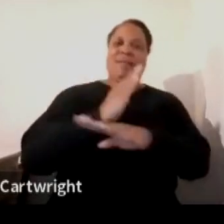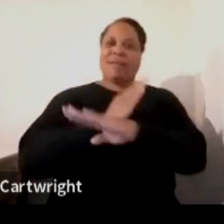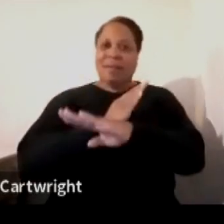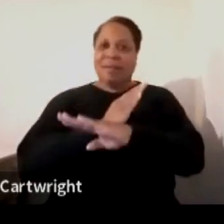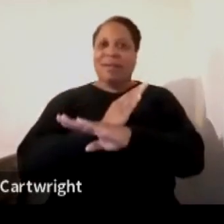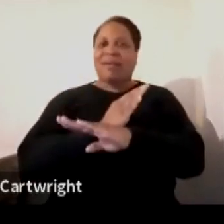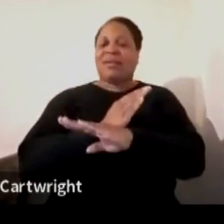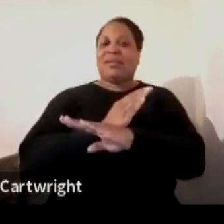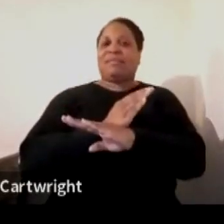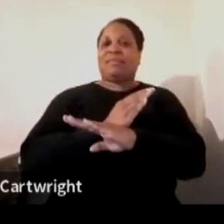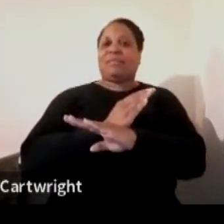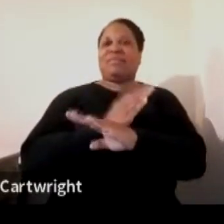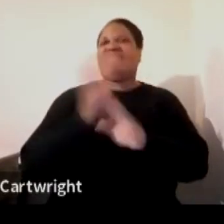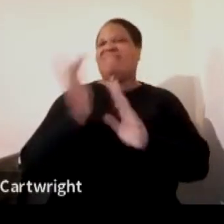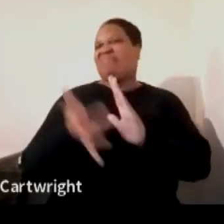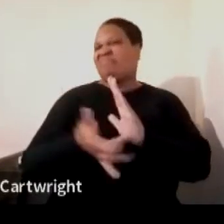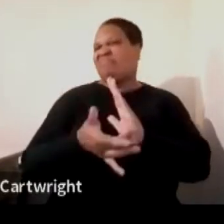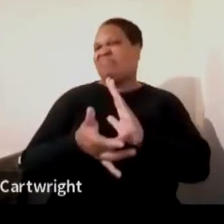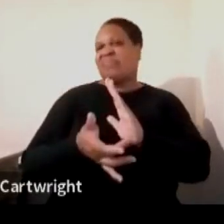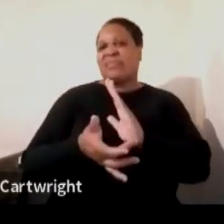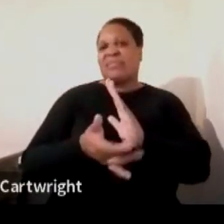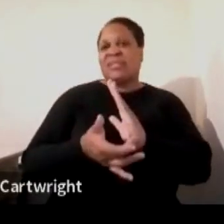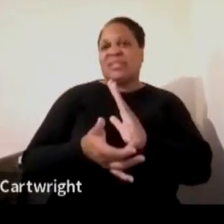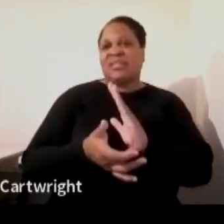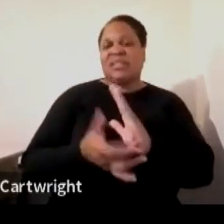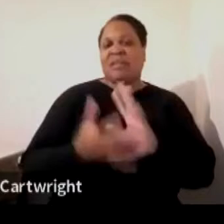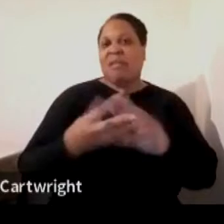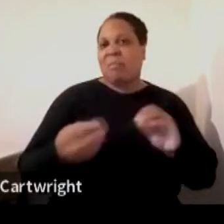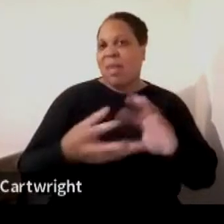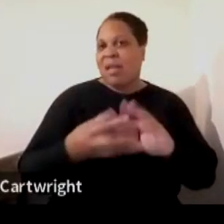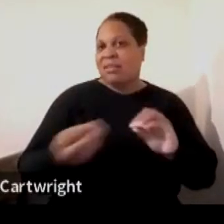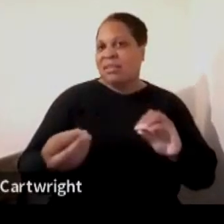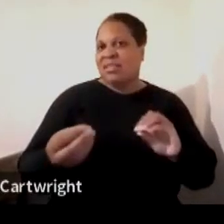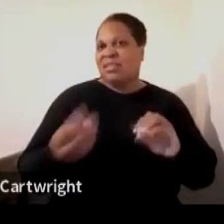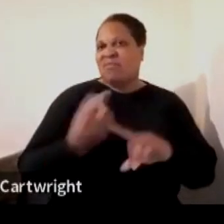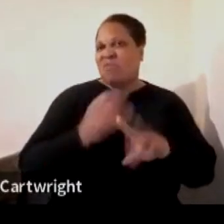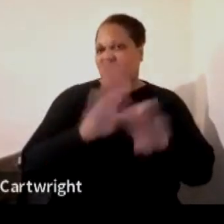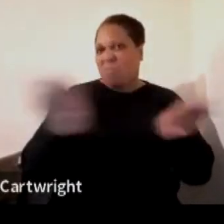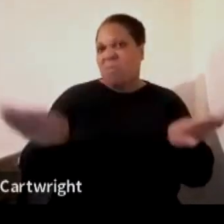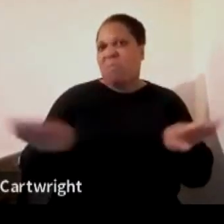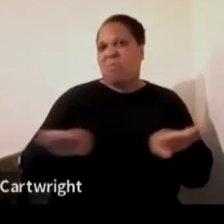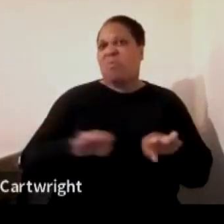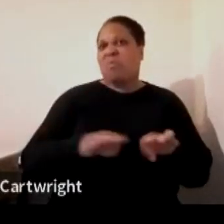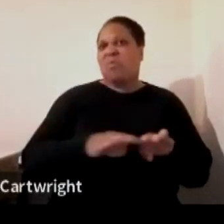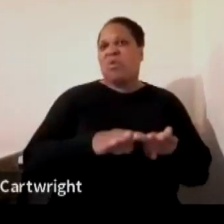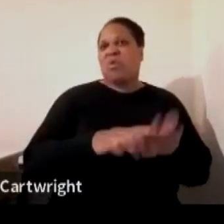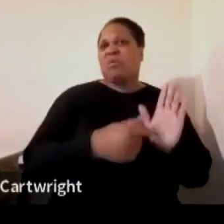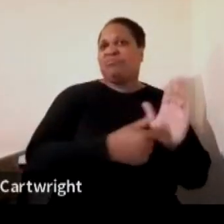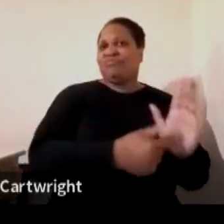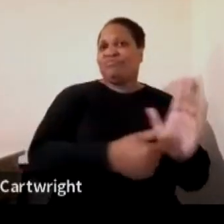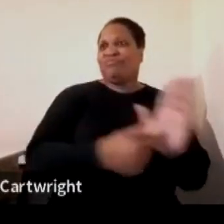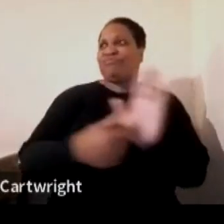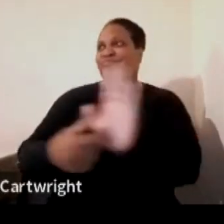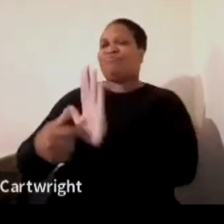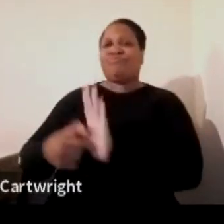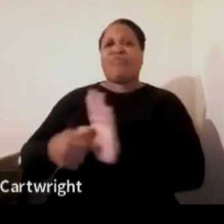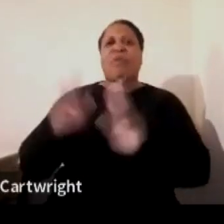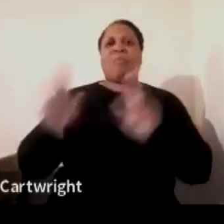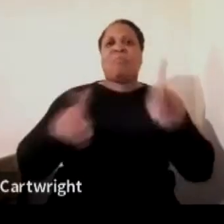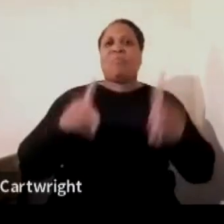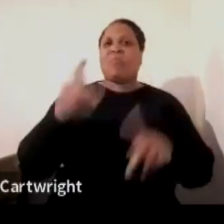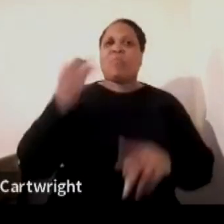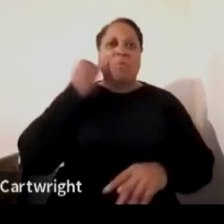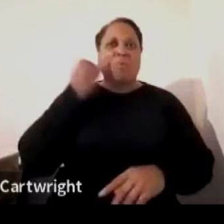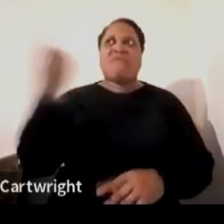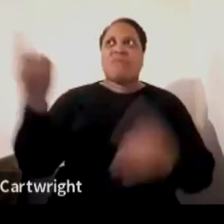the typical visitor to Bermuda will come in here, would have to have